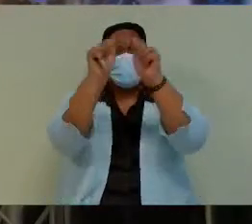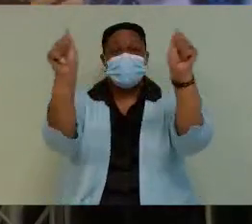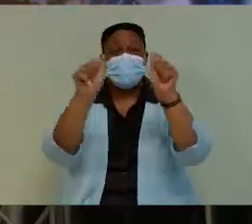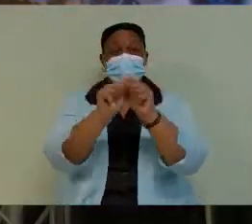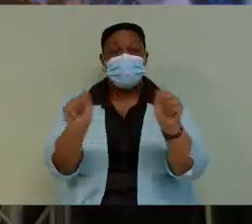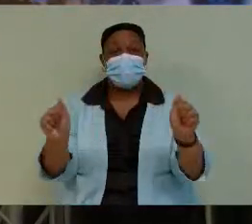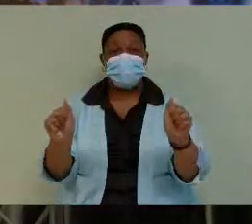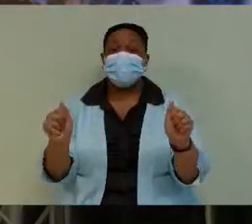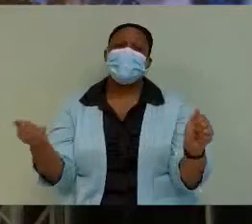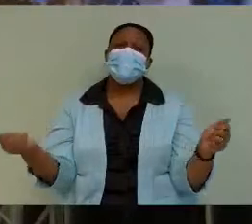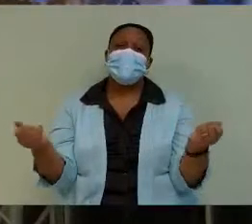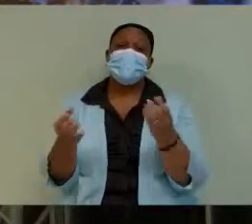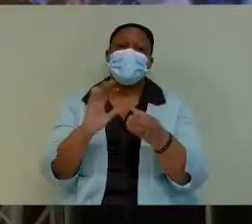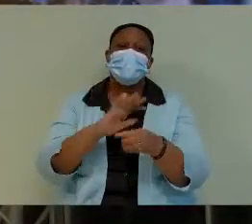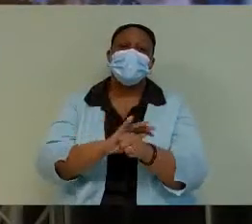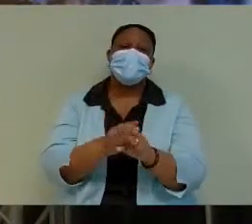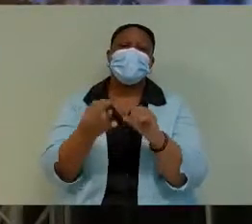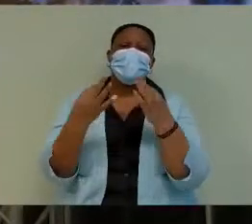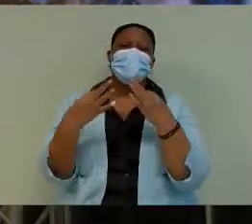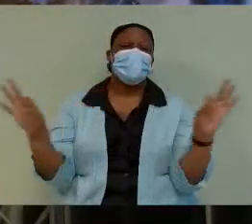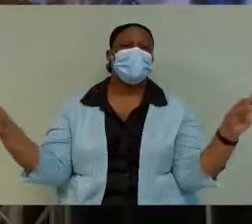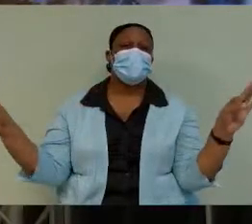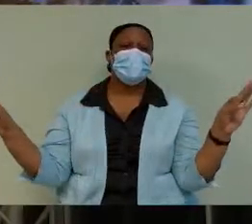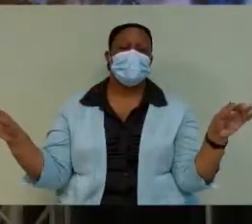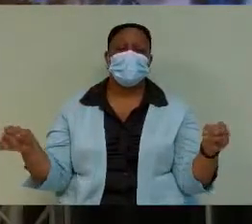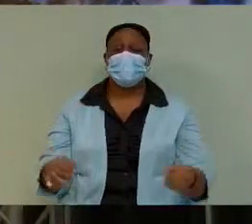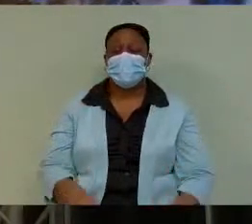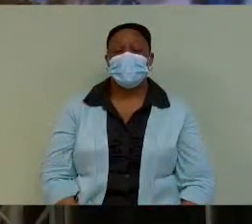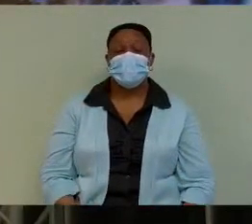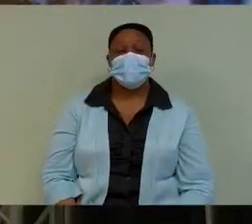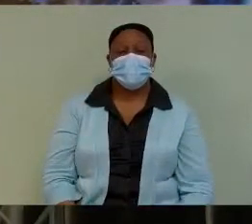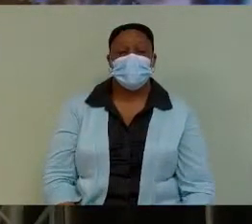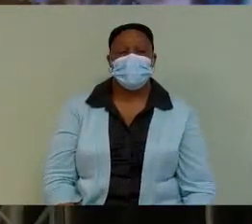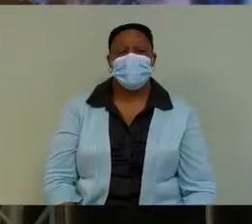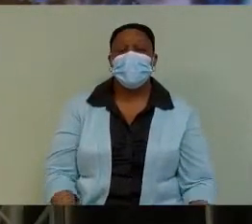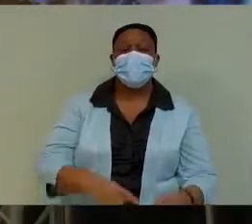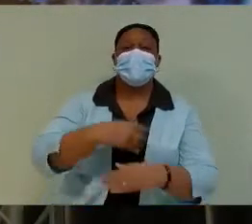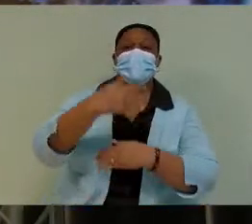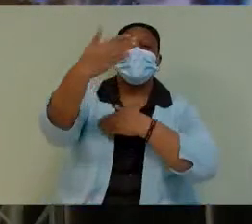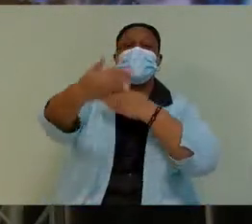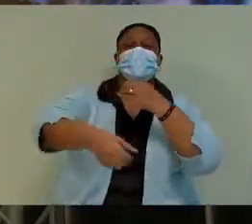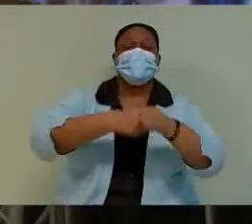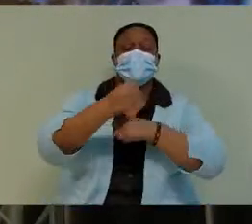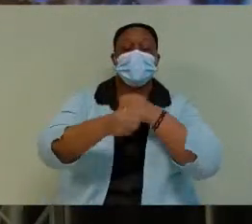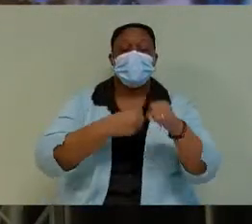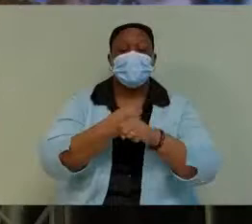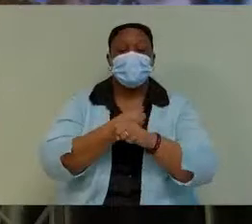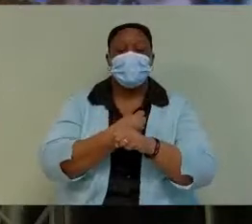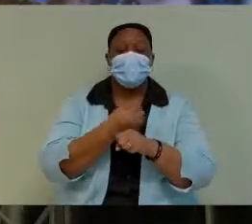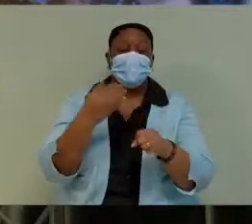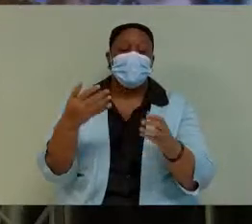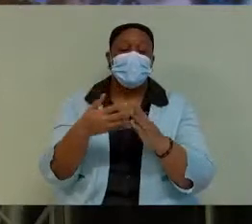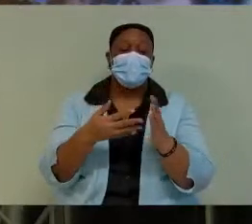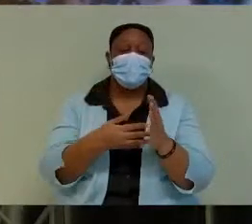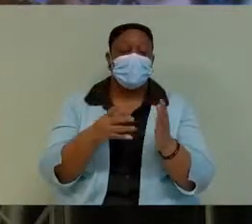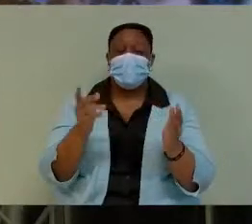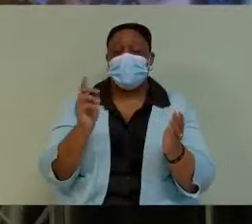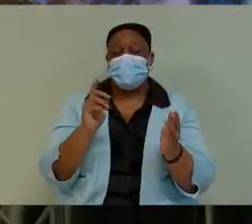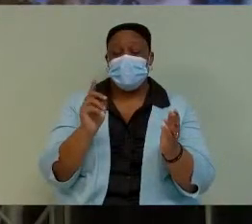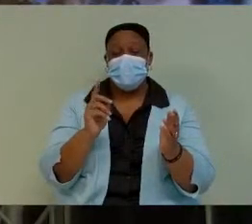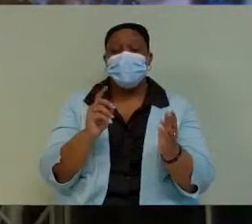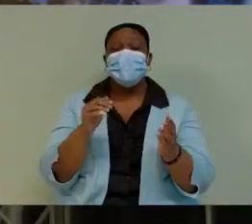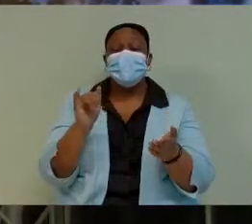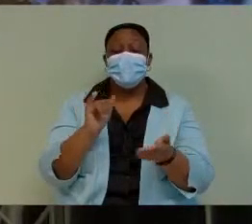say that we are COVID-free until we have the next inspection a year or two from now, because that status can change